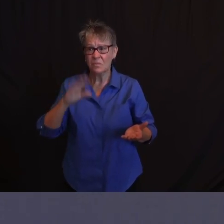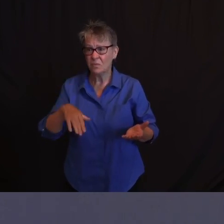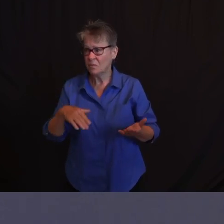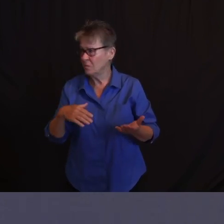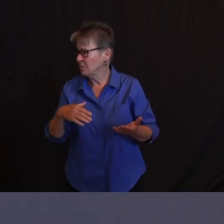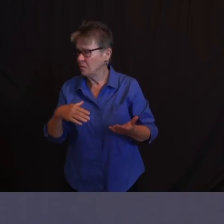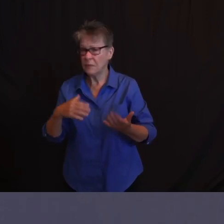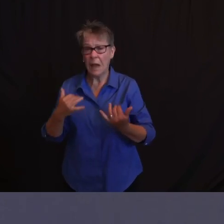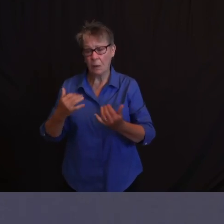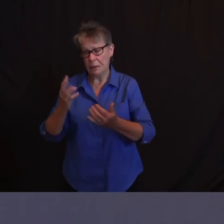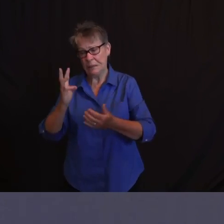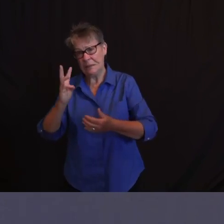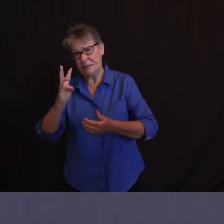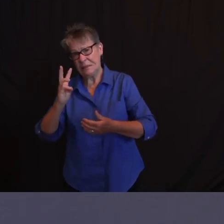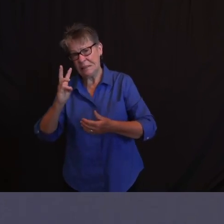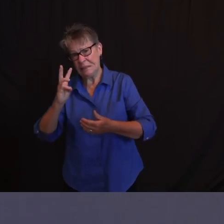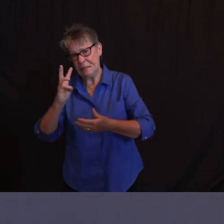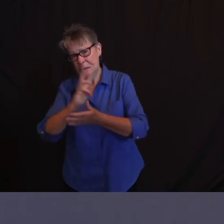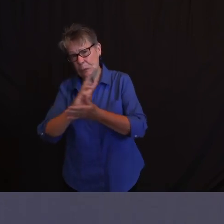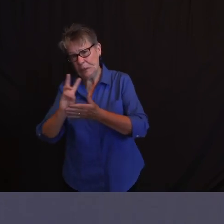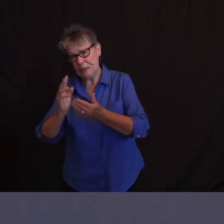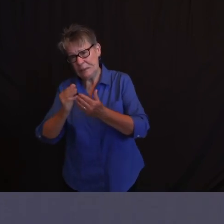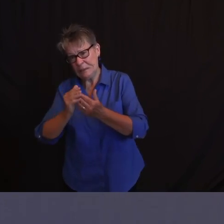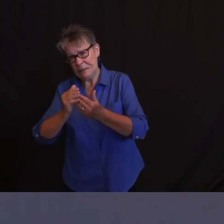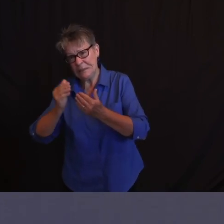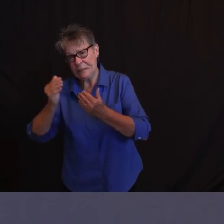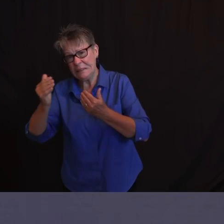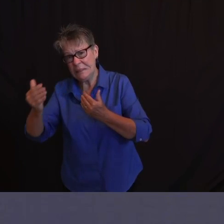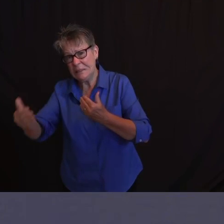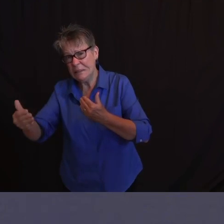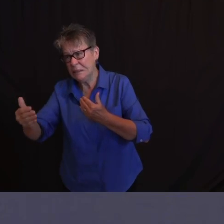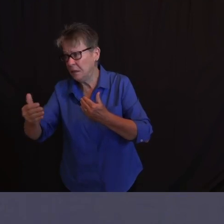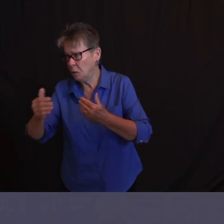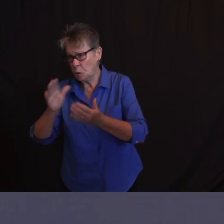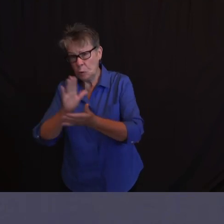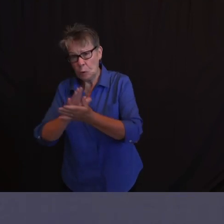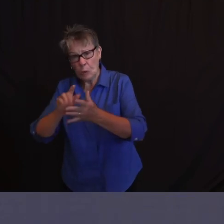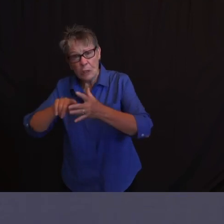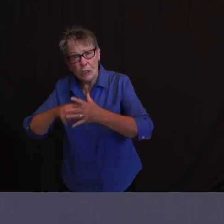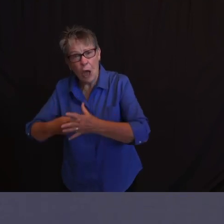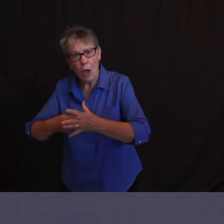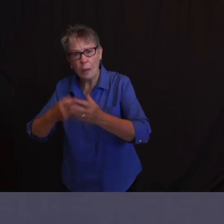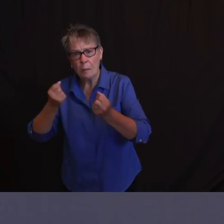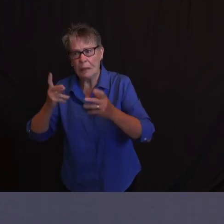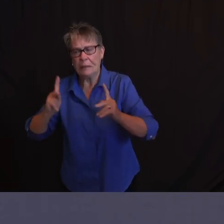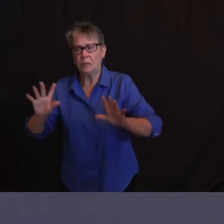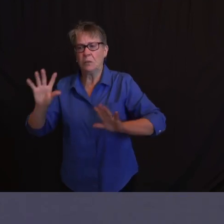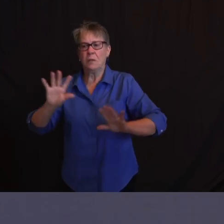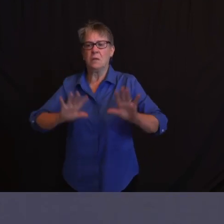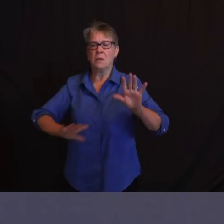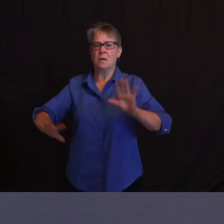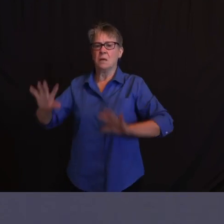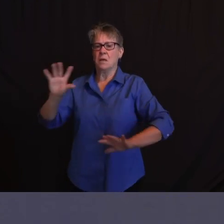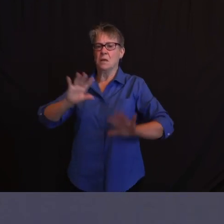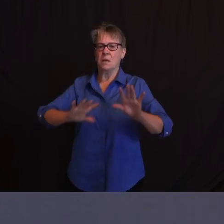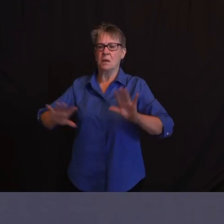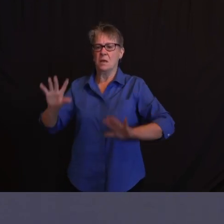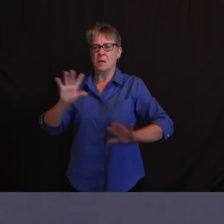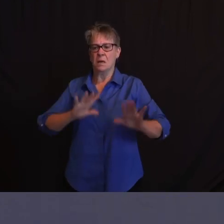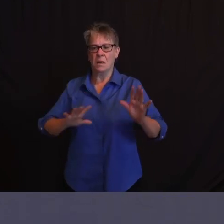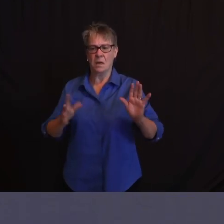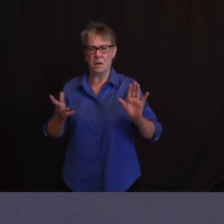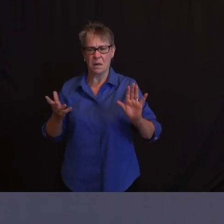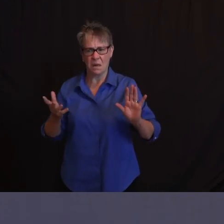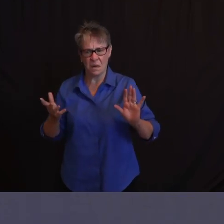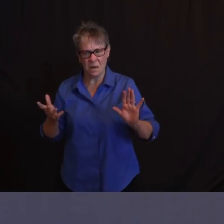be retiring early. Some may just go back. How do you assure those teachers that to get things going, that they can feel comfortable